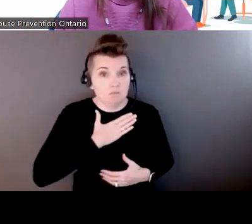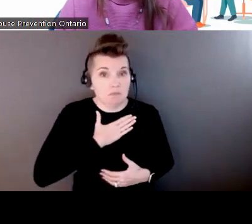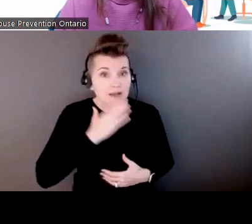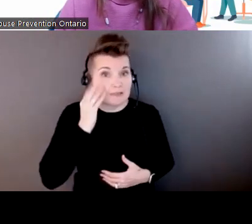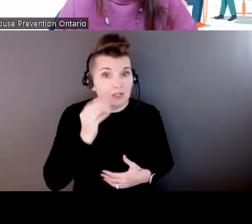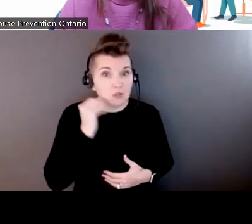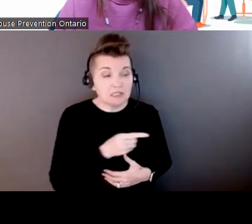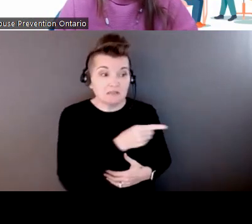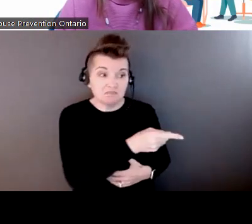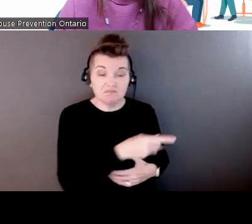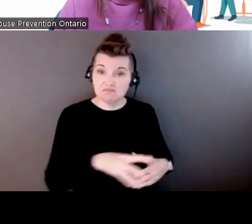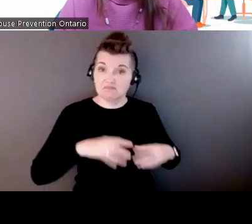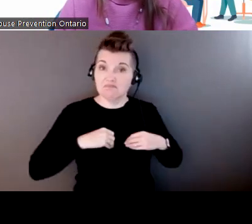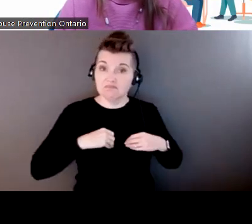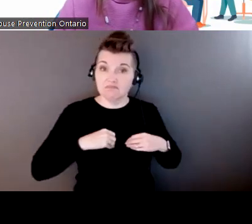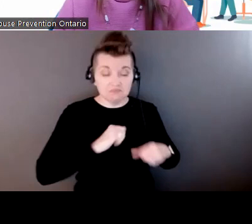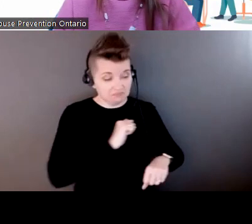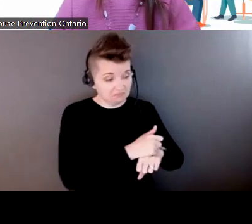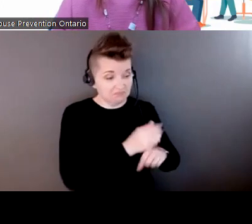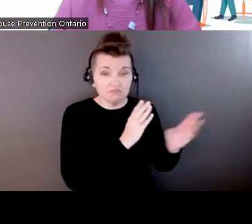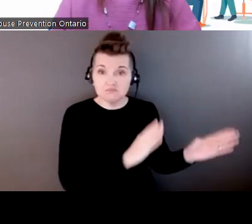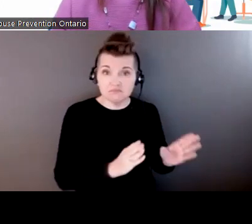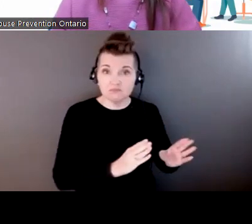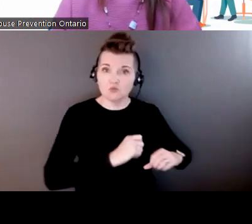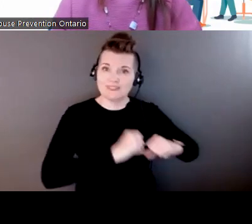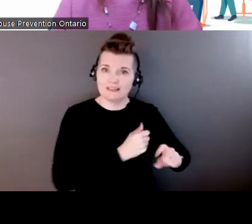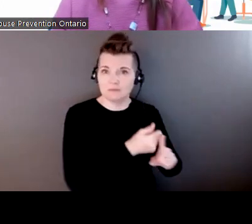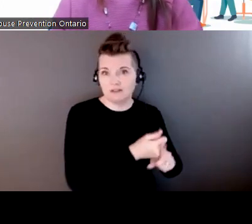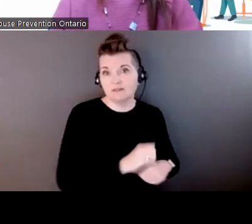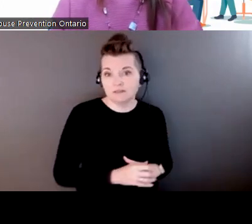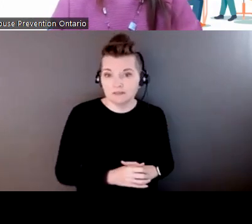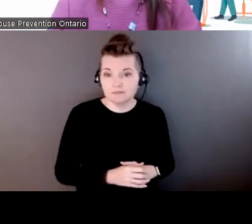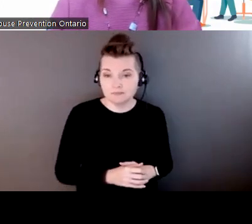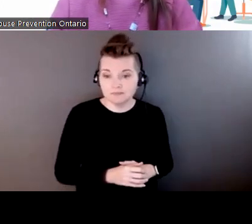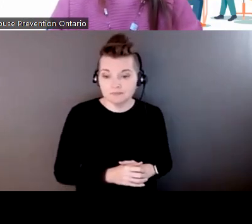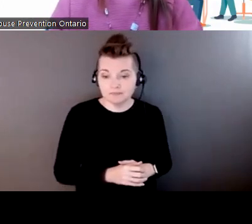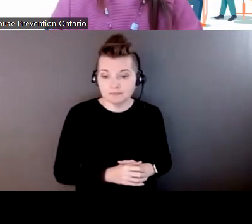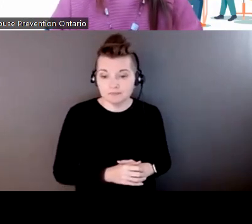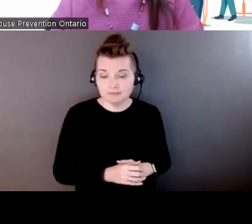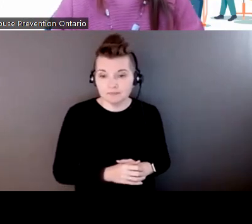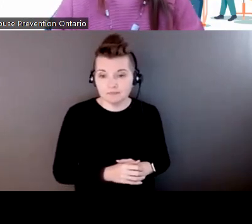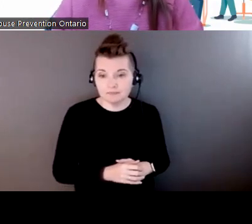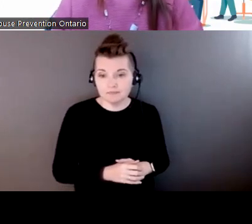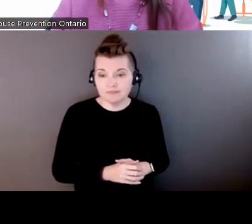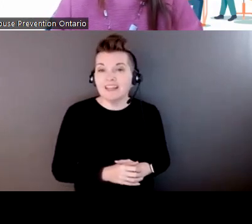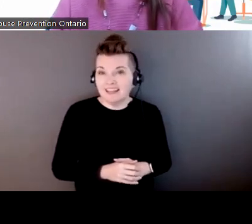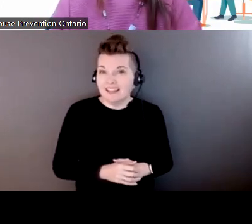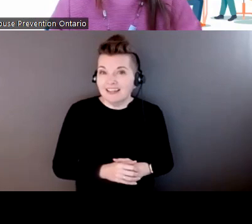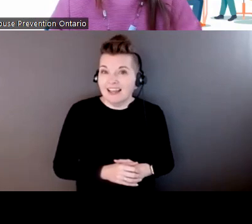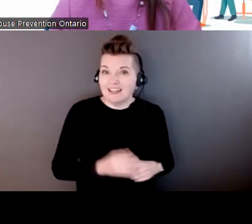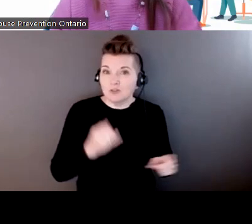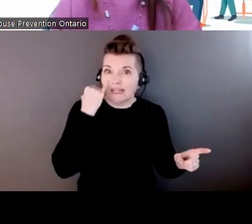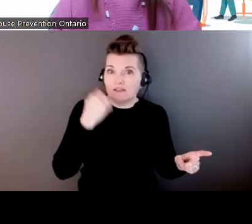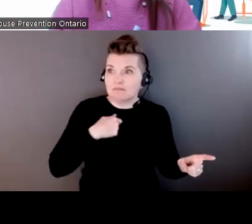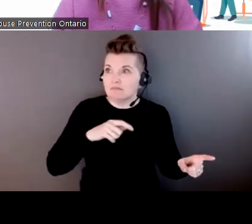and they've agreed to proceed in that way. I think that's so true, is that the unknown of what's going to happen if I do report, and who's going to be there for